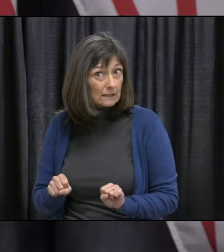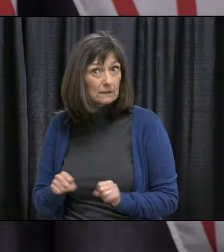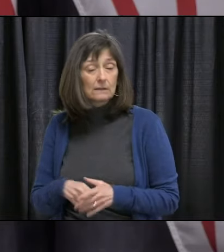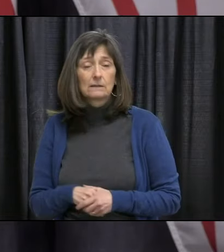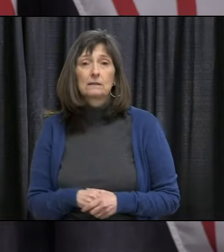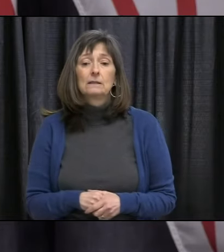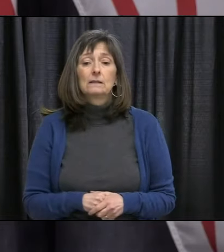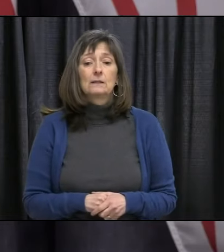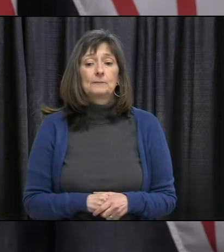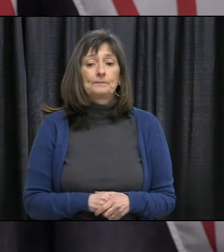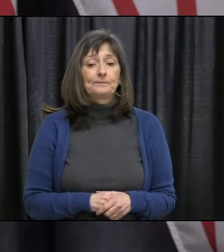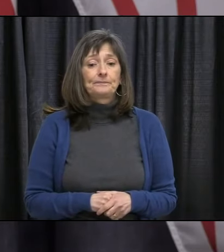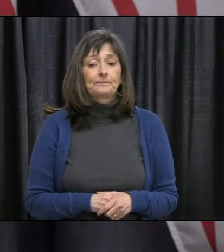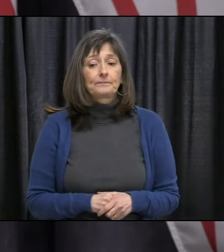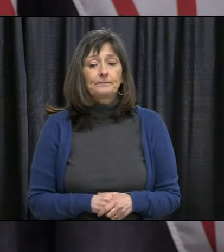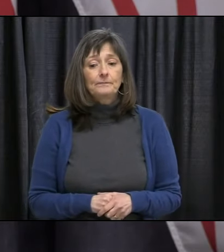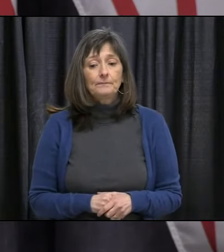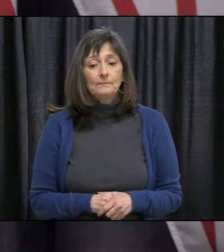this? So